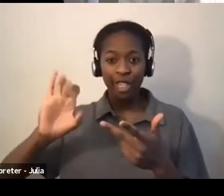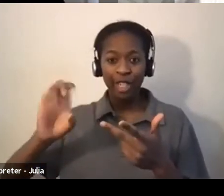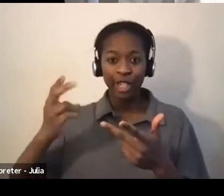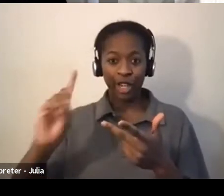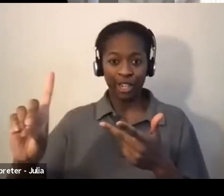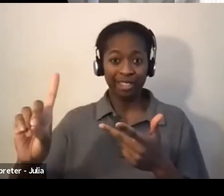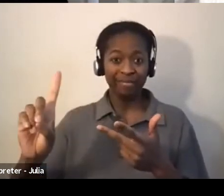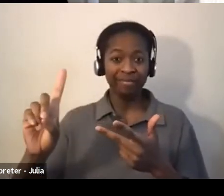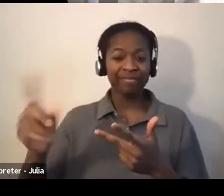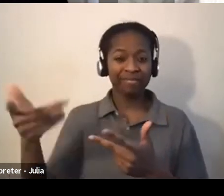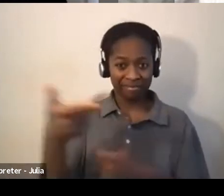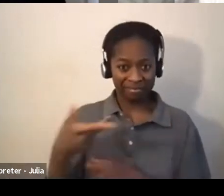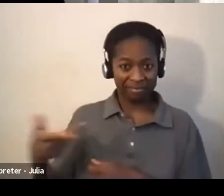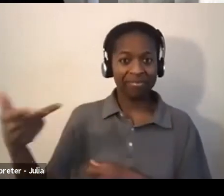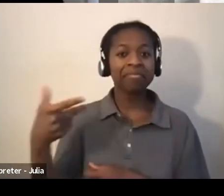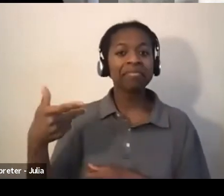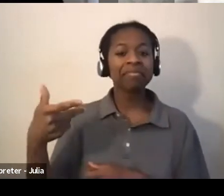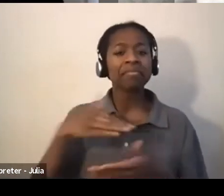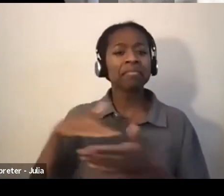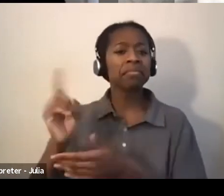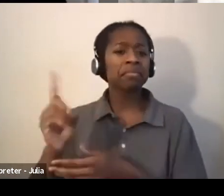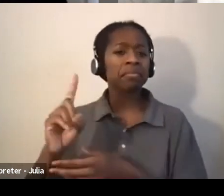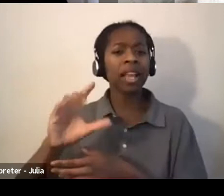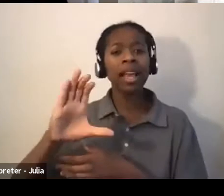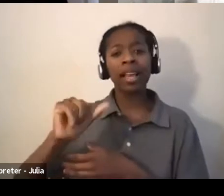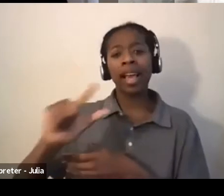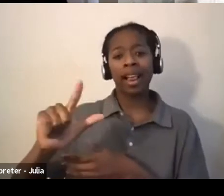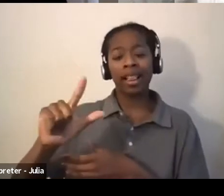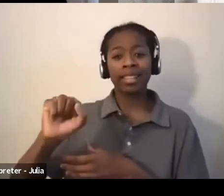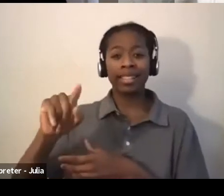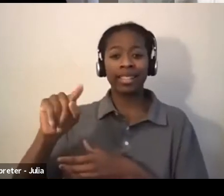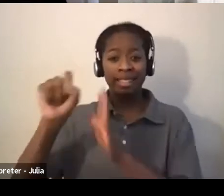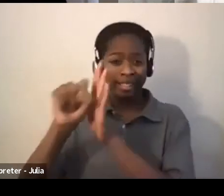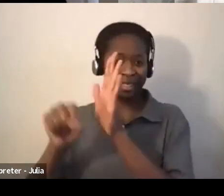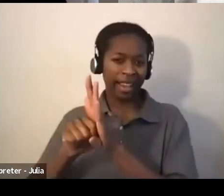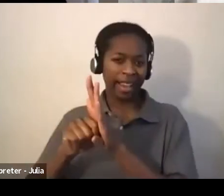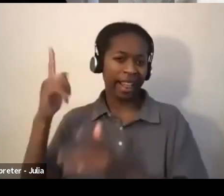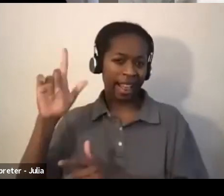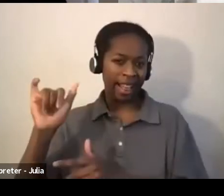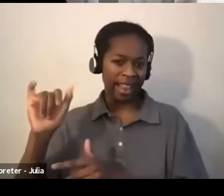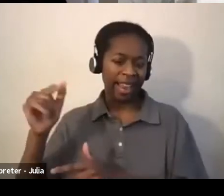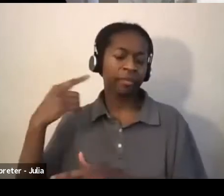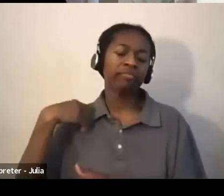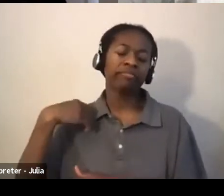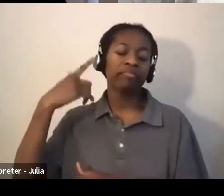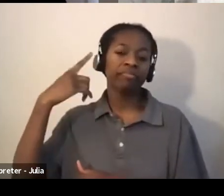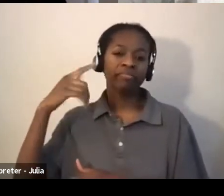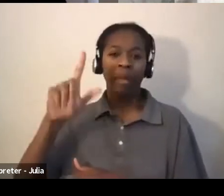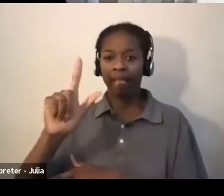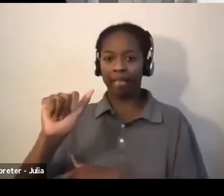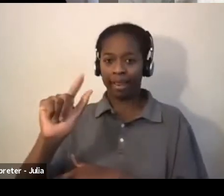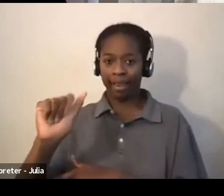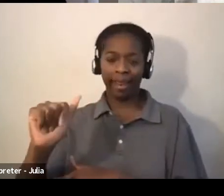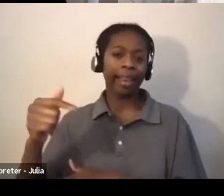currently studying at Cal State Los Angeles and have a keen interest in